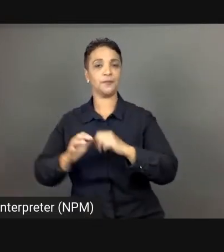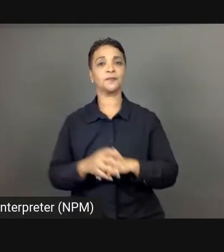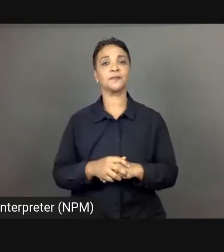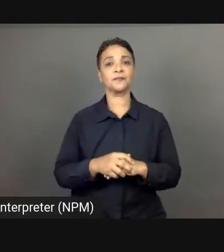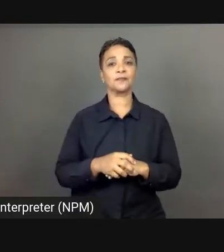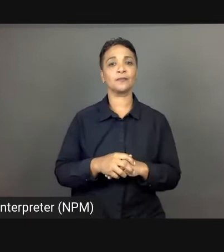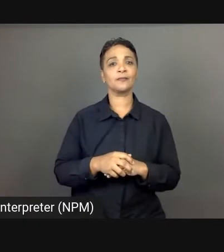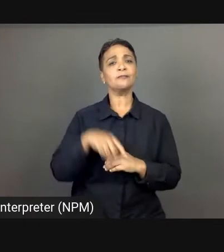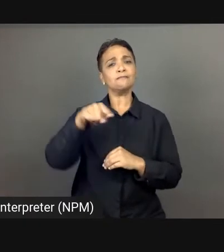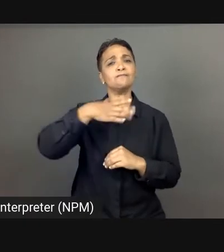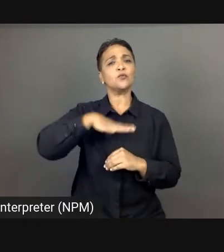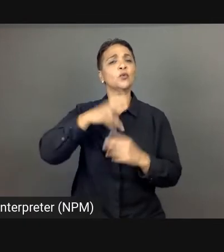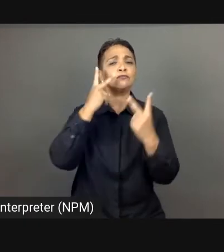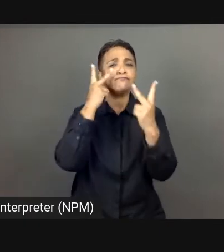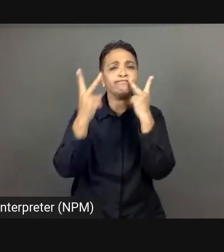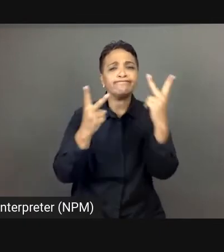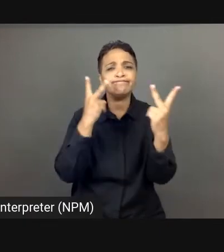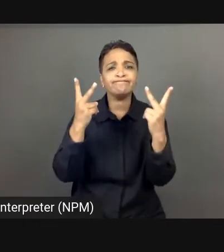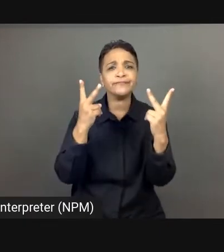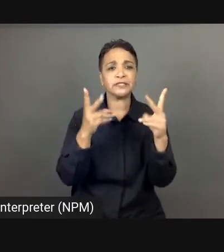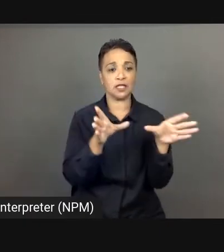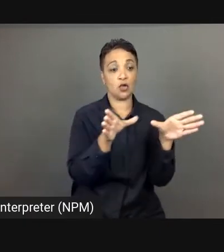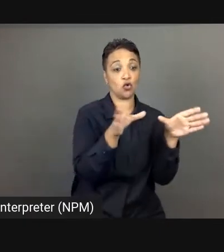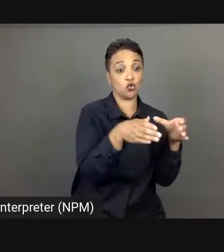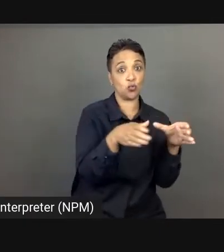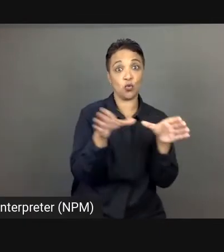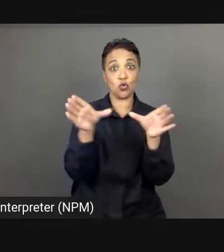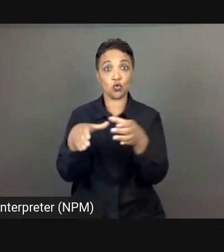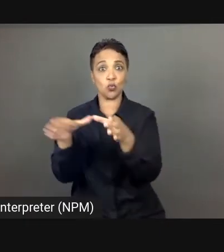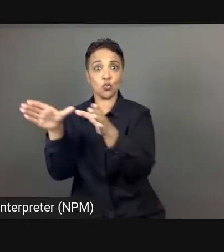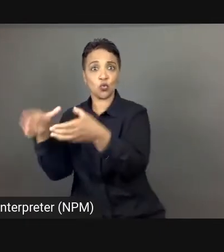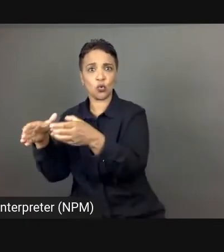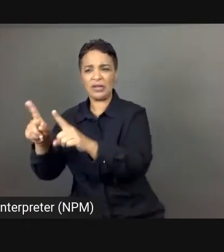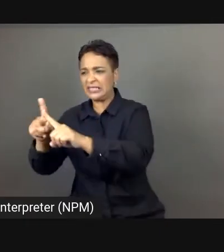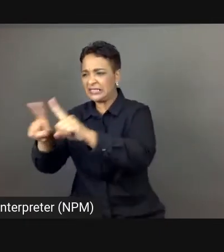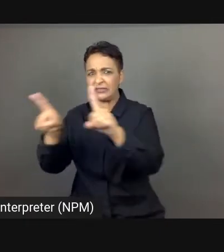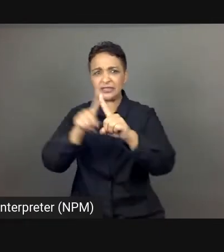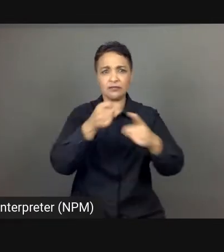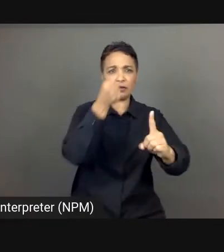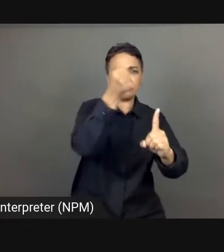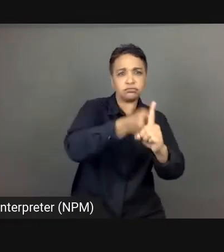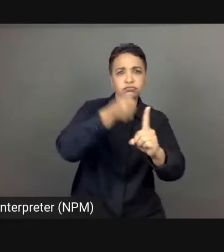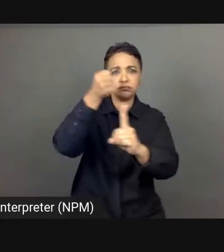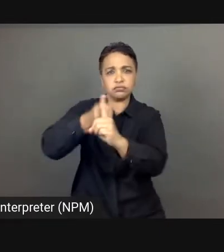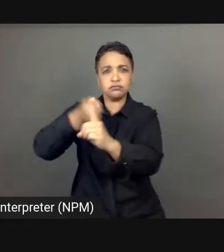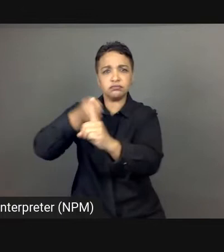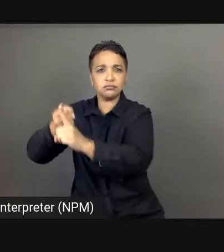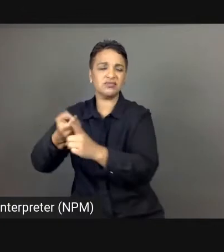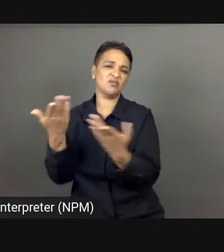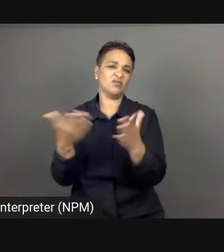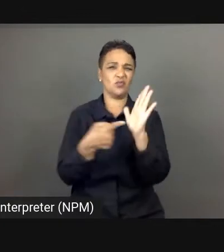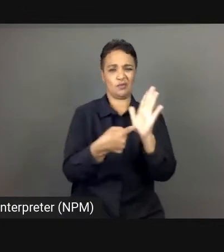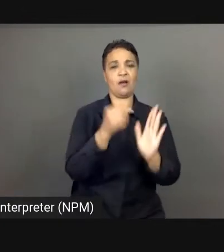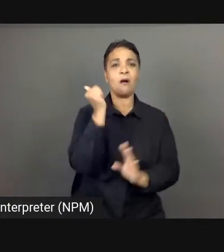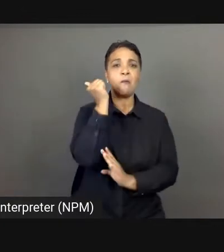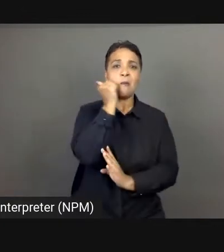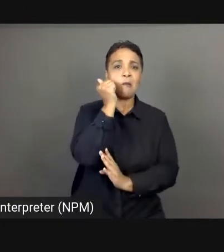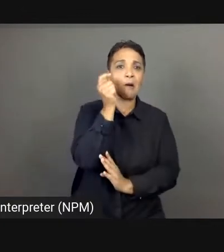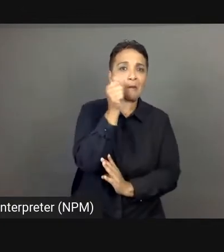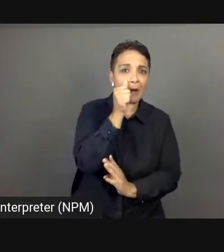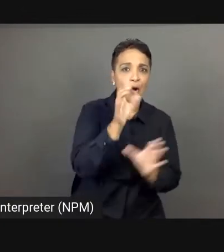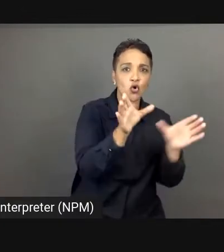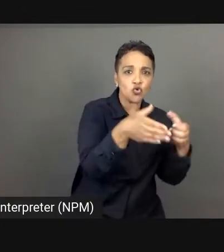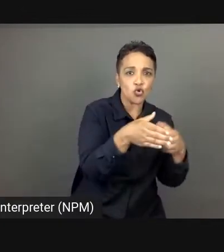disability rights movement from lessons learned from all these parent support groups, women's rights movement, civil